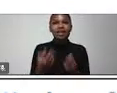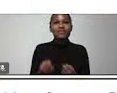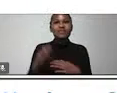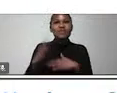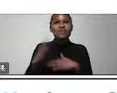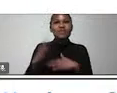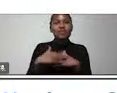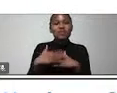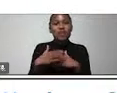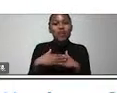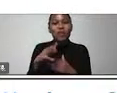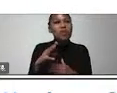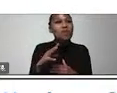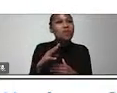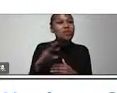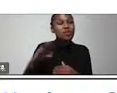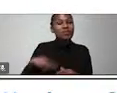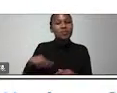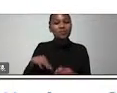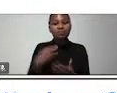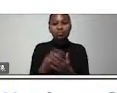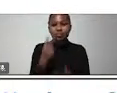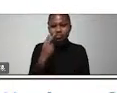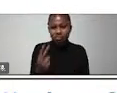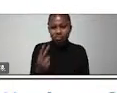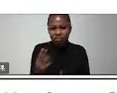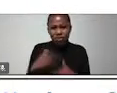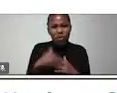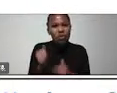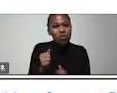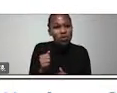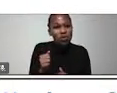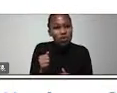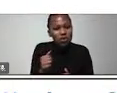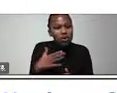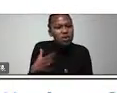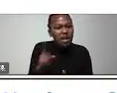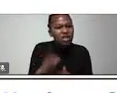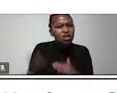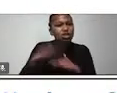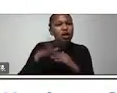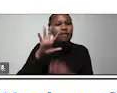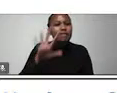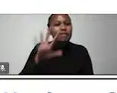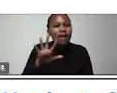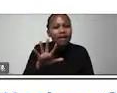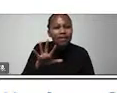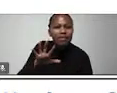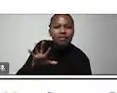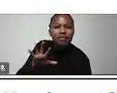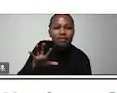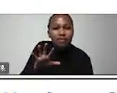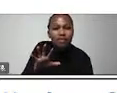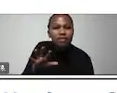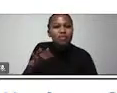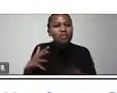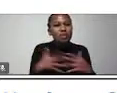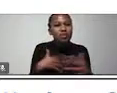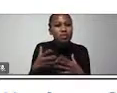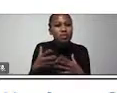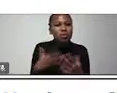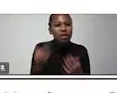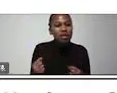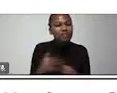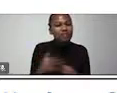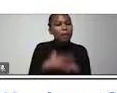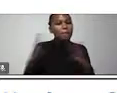benefiting from this. And of course, you can see on your right, your top five, you know, products that actually have got the biggest share